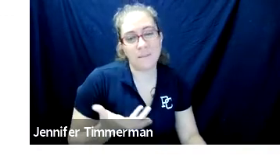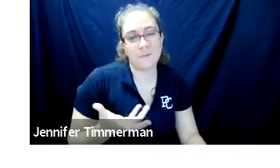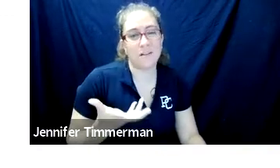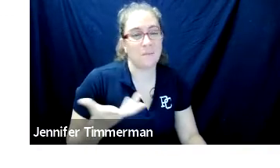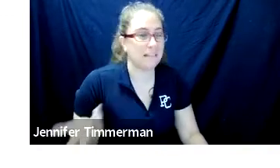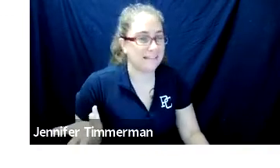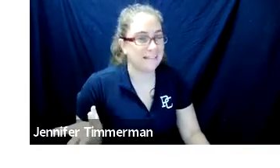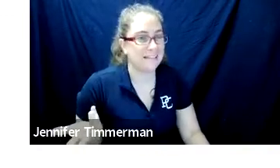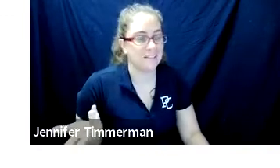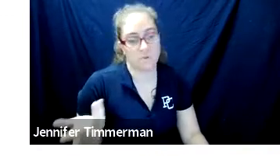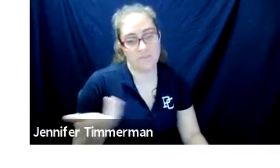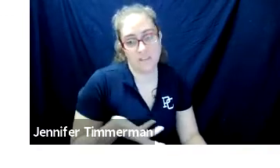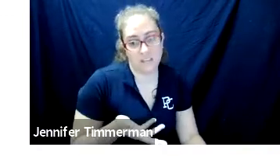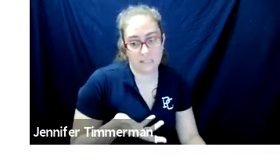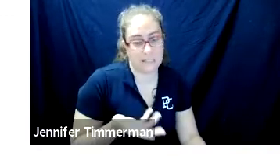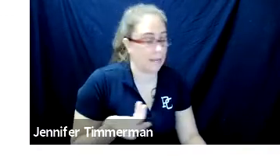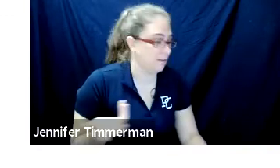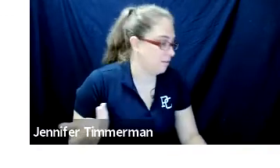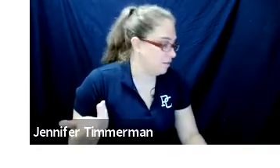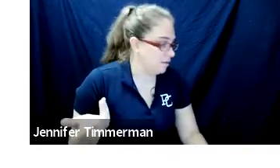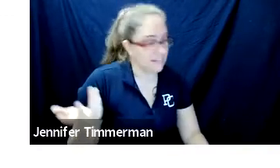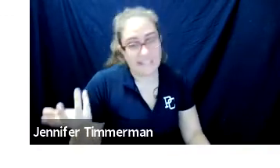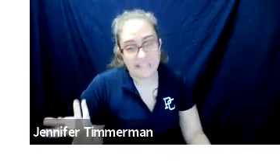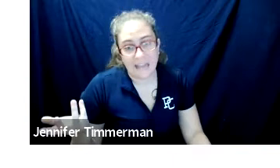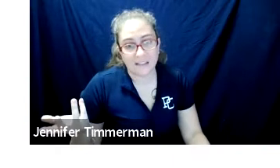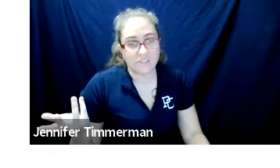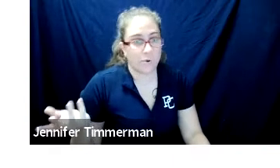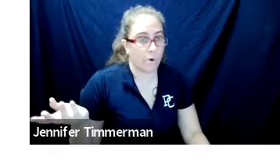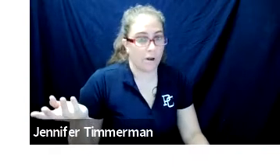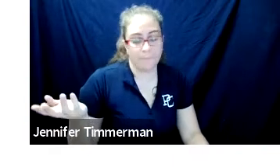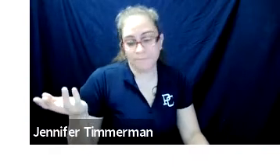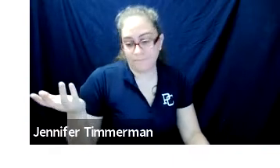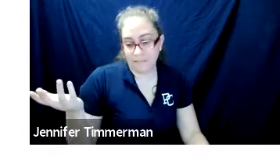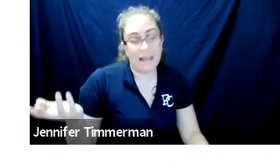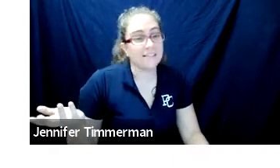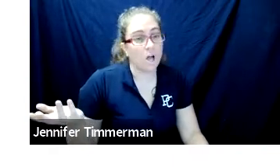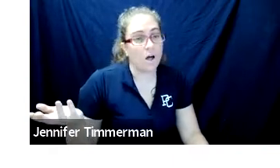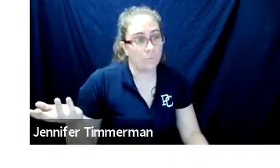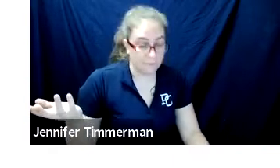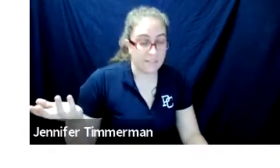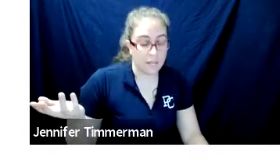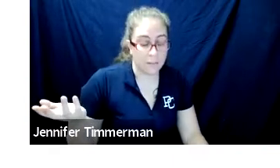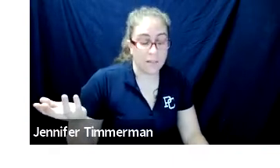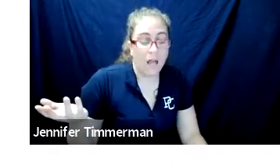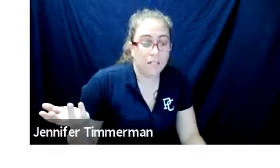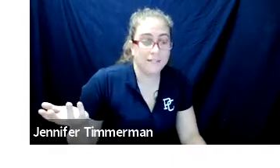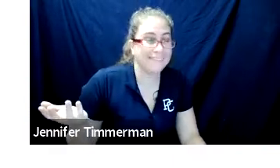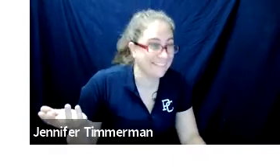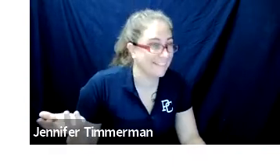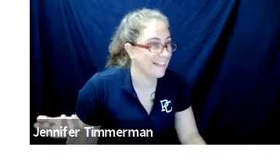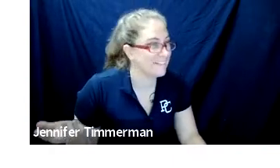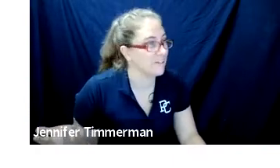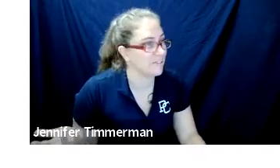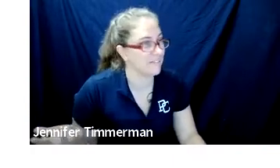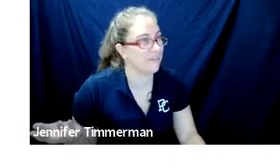of people and places or things like Kleenex or Lysol. We've seen that name a lot in